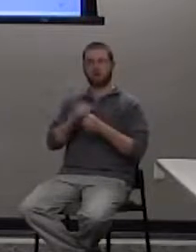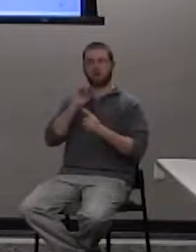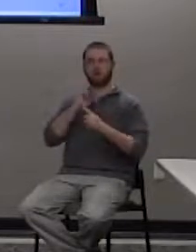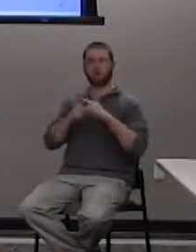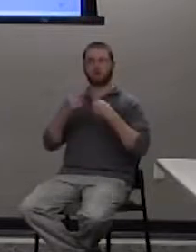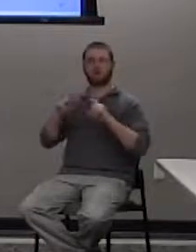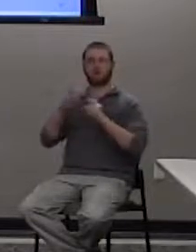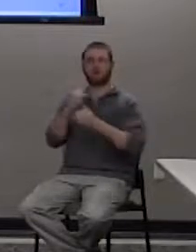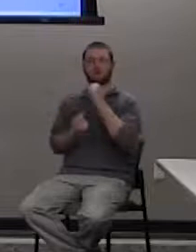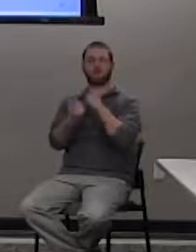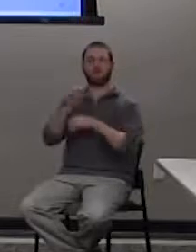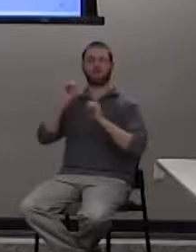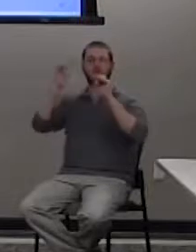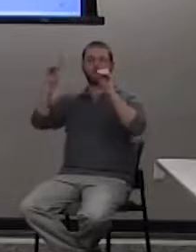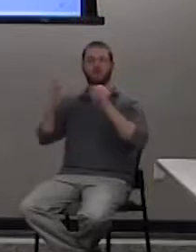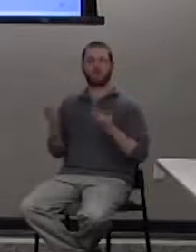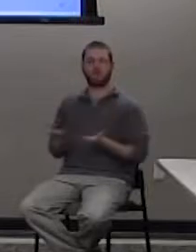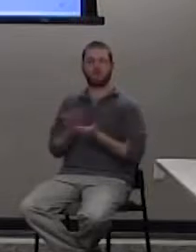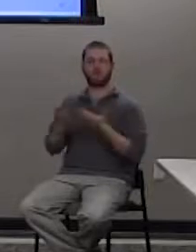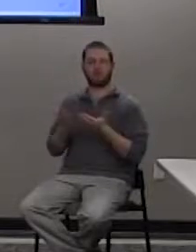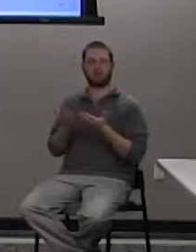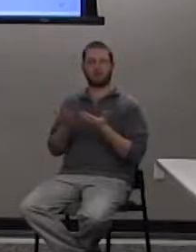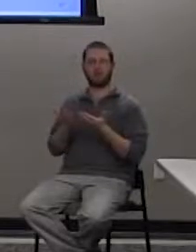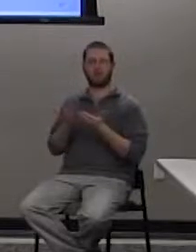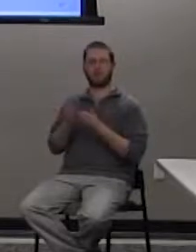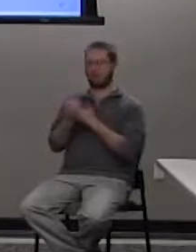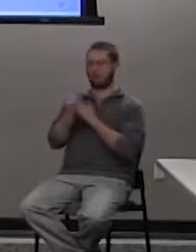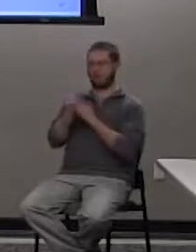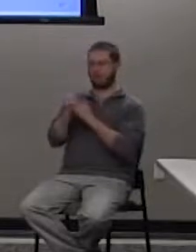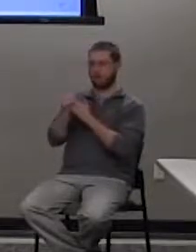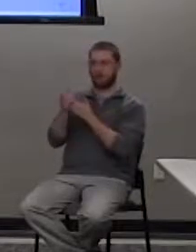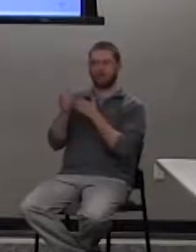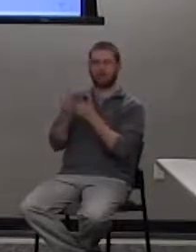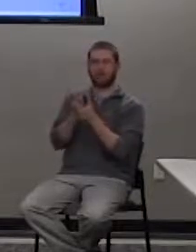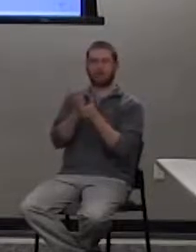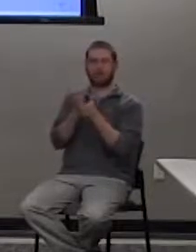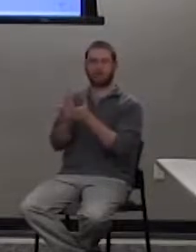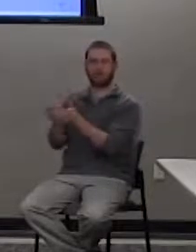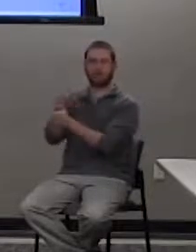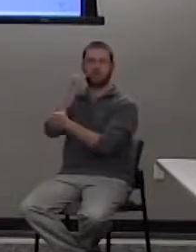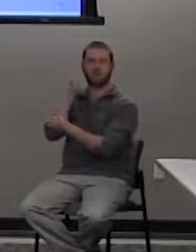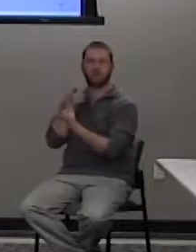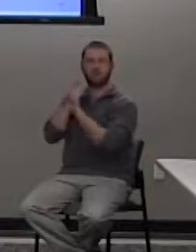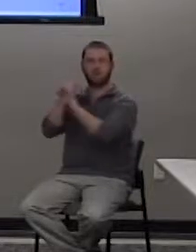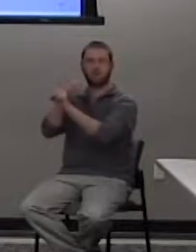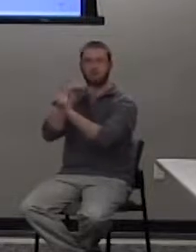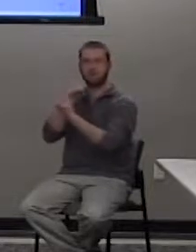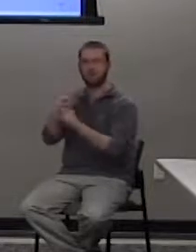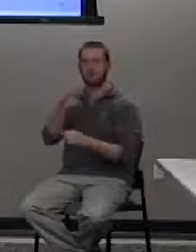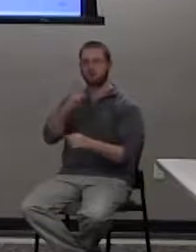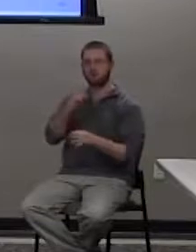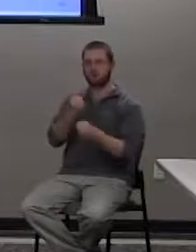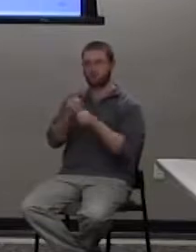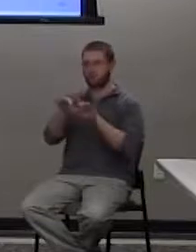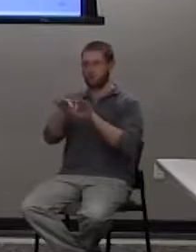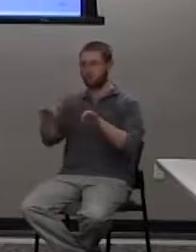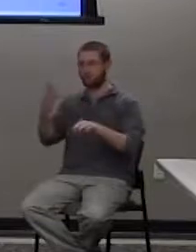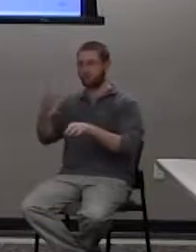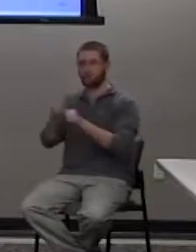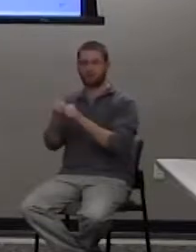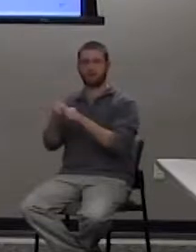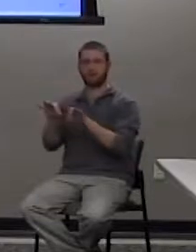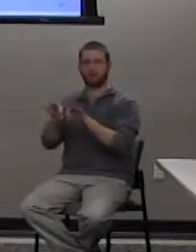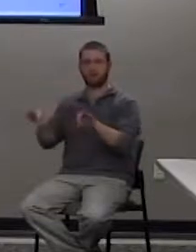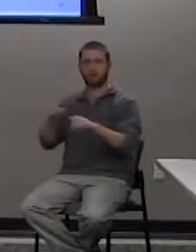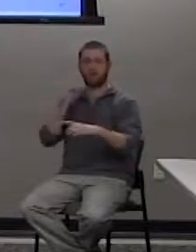people who are being educated here a path if their goals aren't a 2 or 4 year college. And it